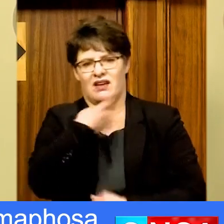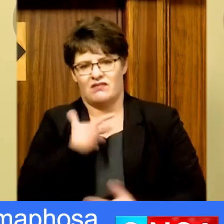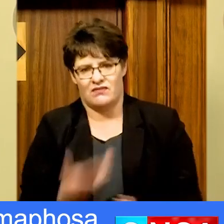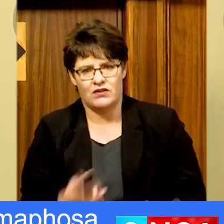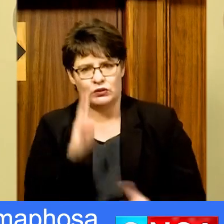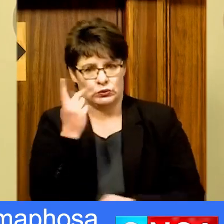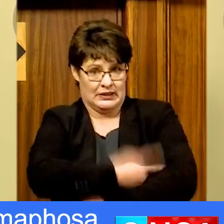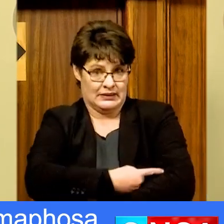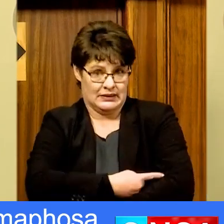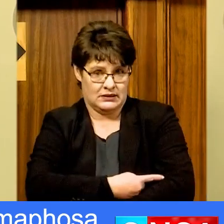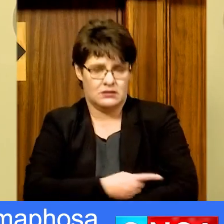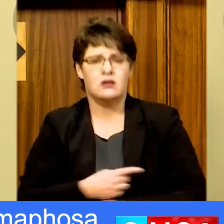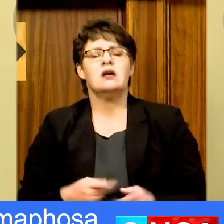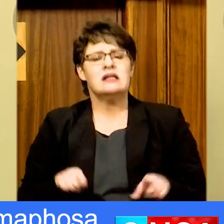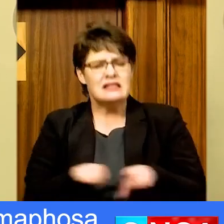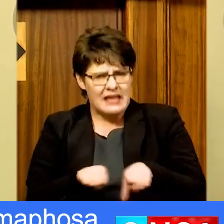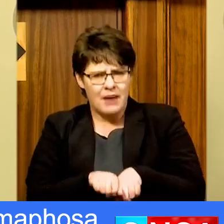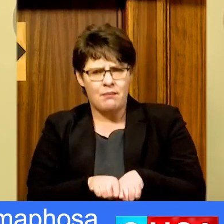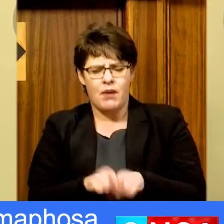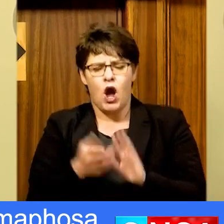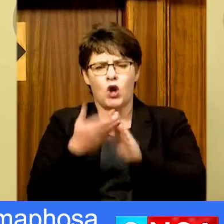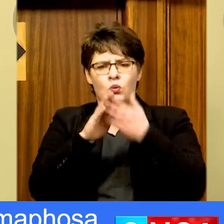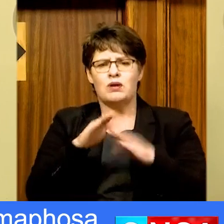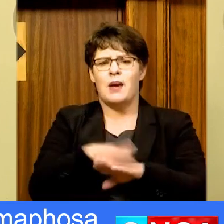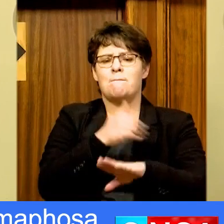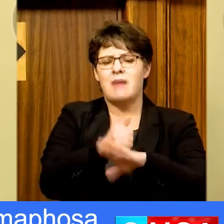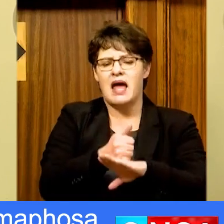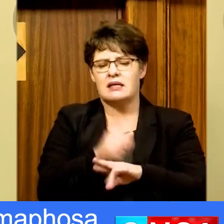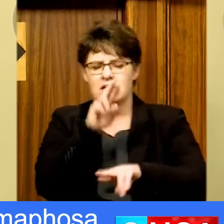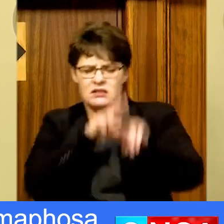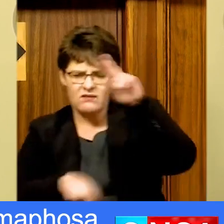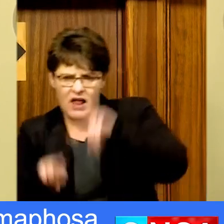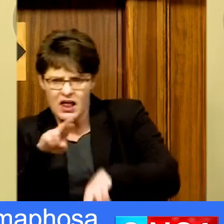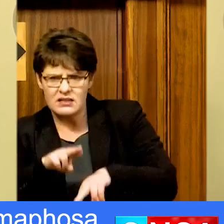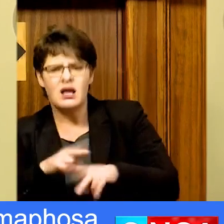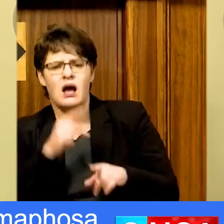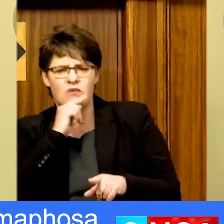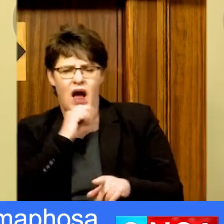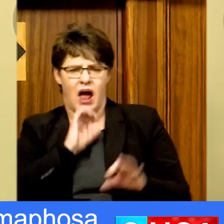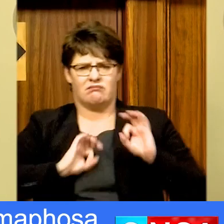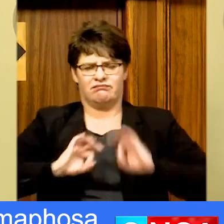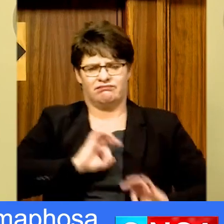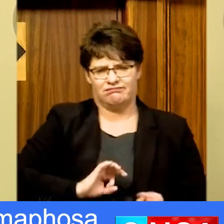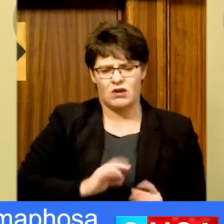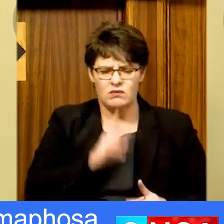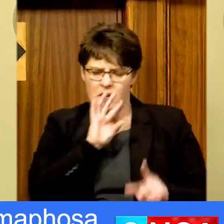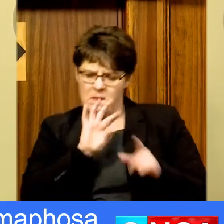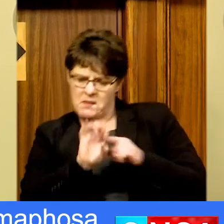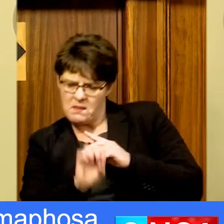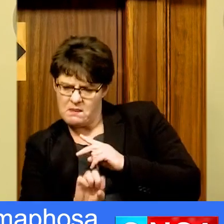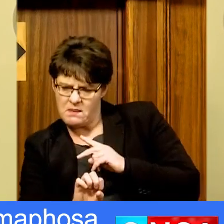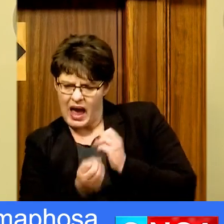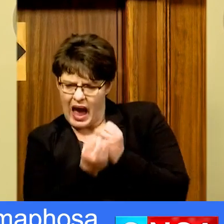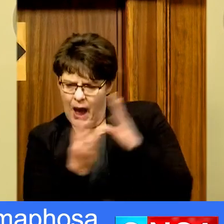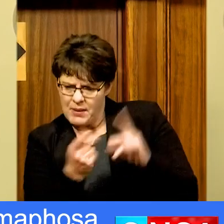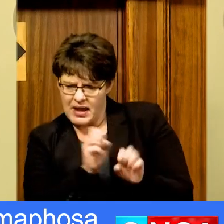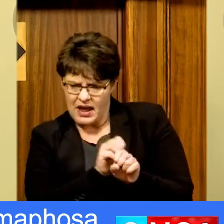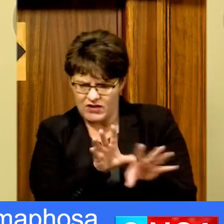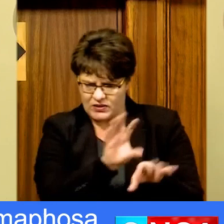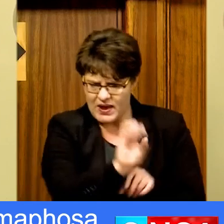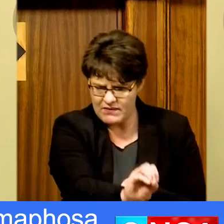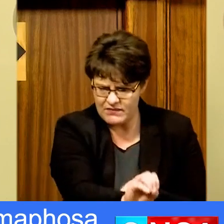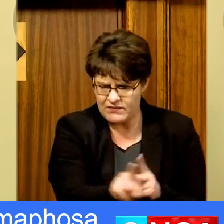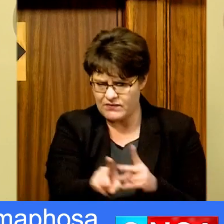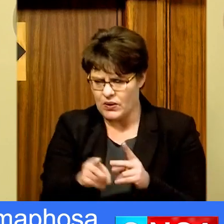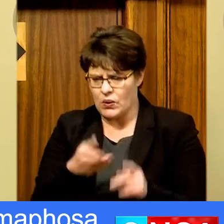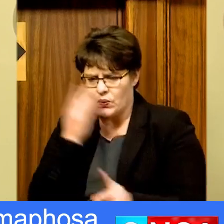antibody testing for community-based surveillance to estimate the population that has been infected with